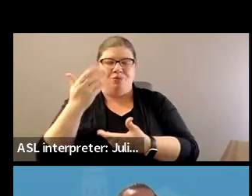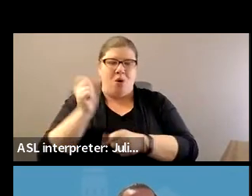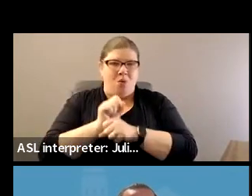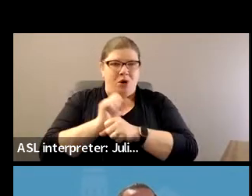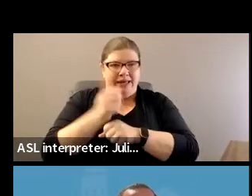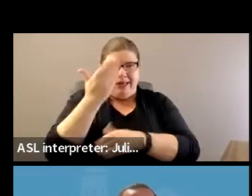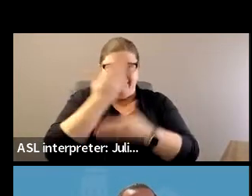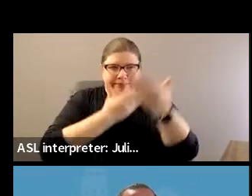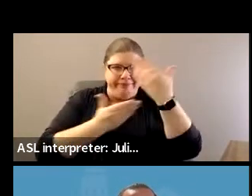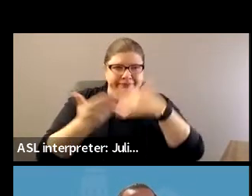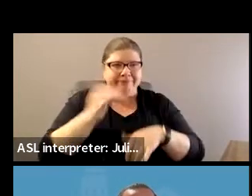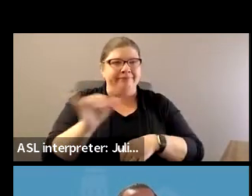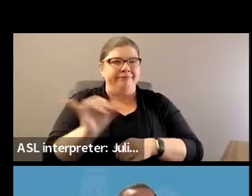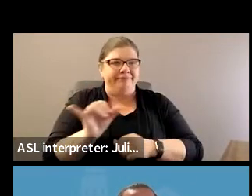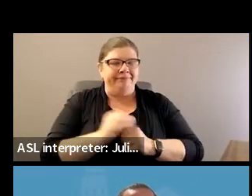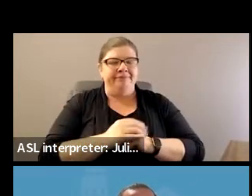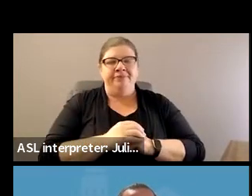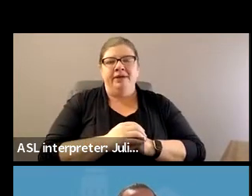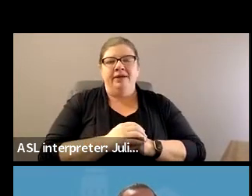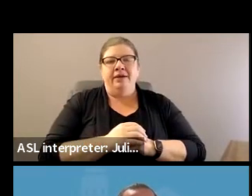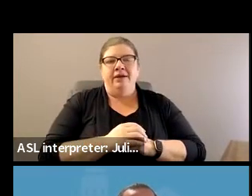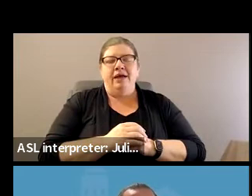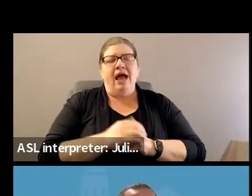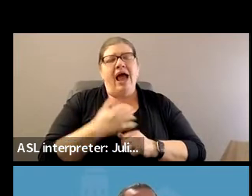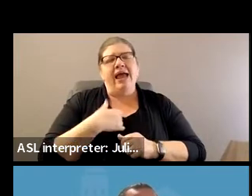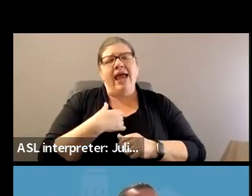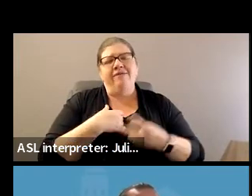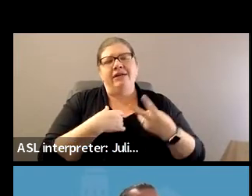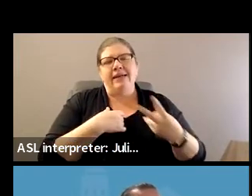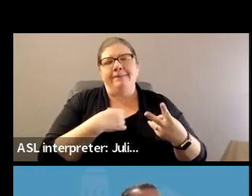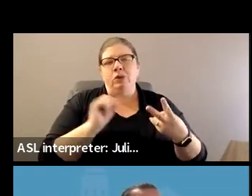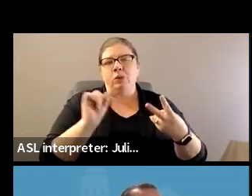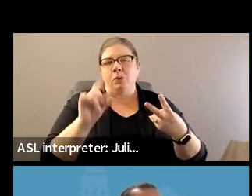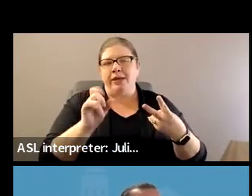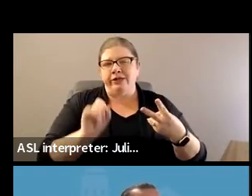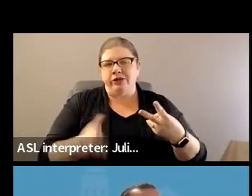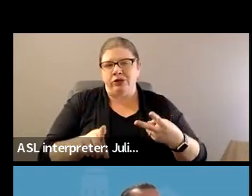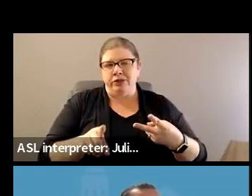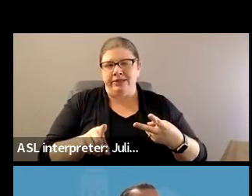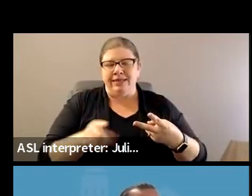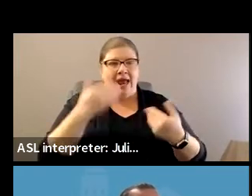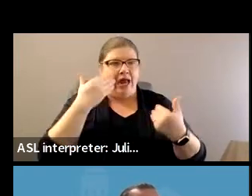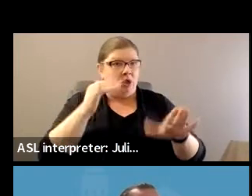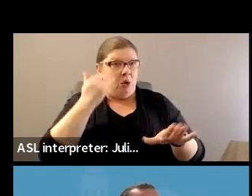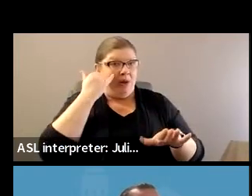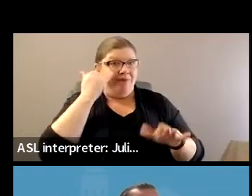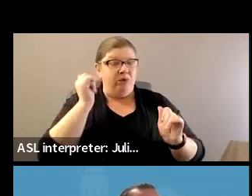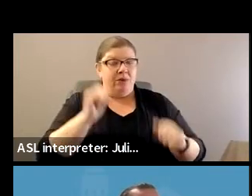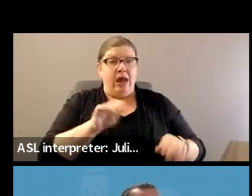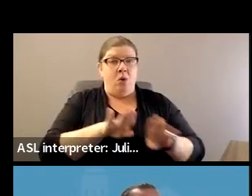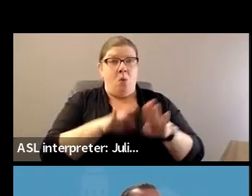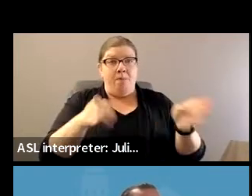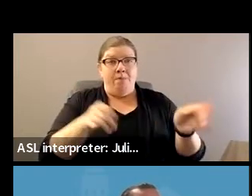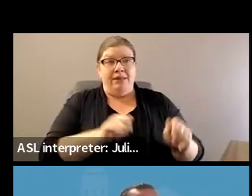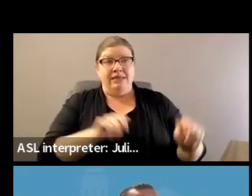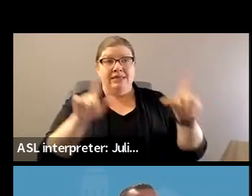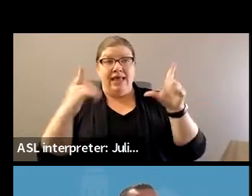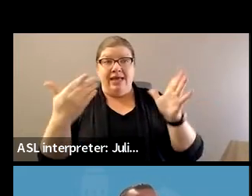well. I do have a couple of questions, and I don't know if you can bring up the slides